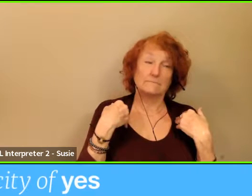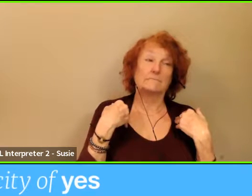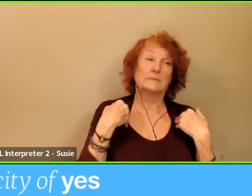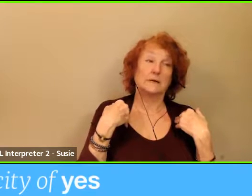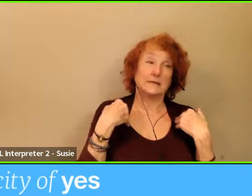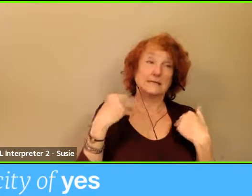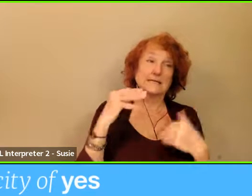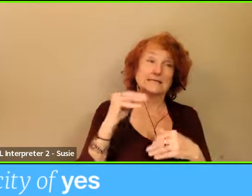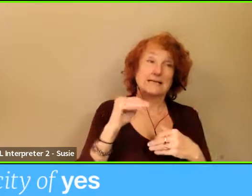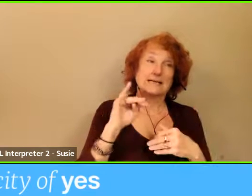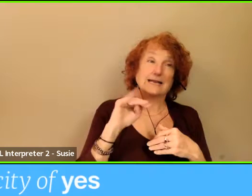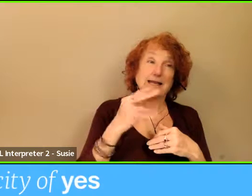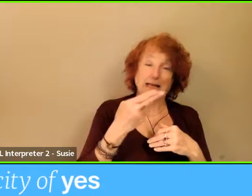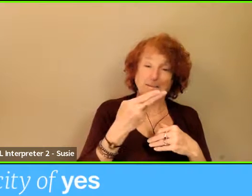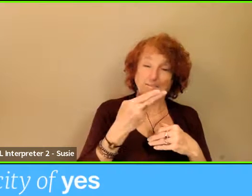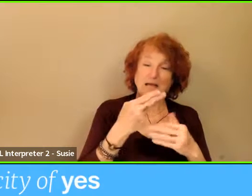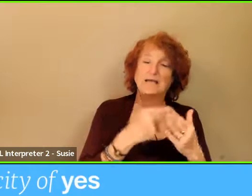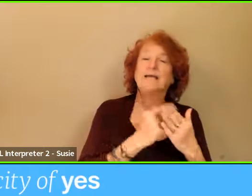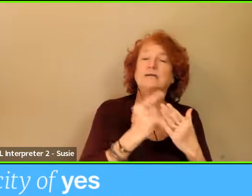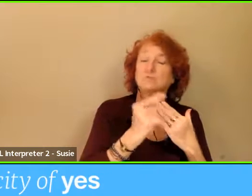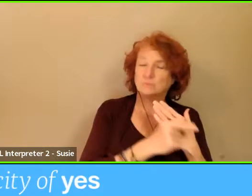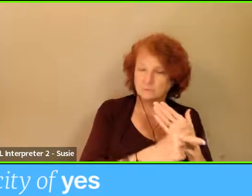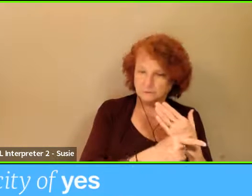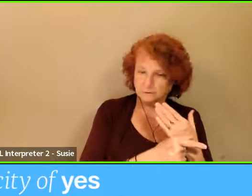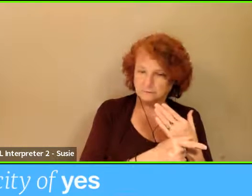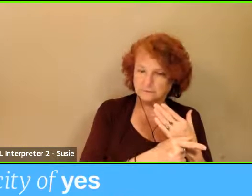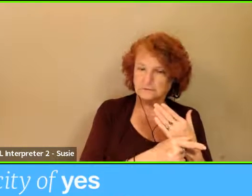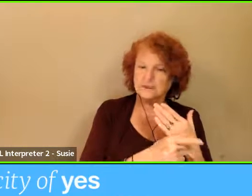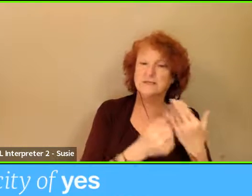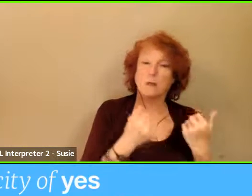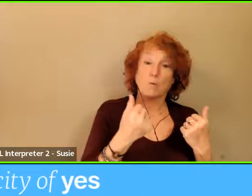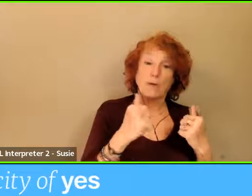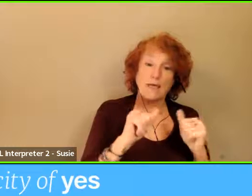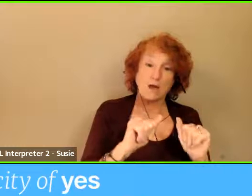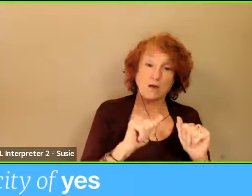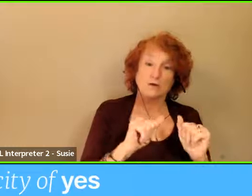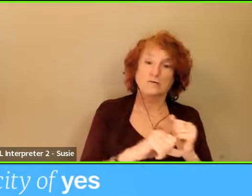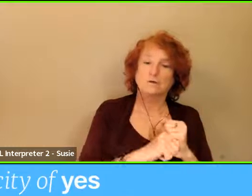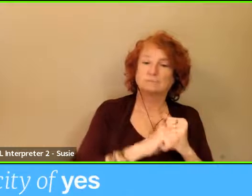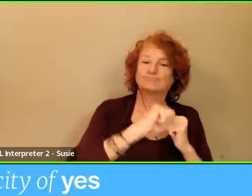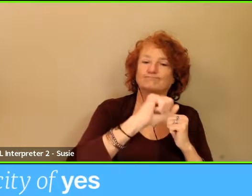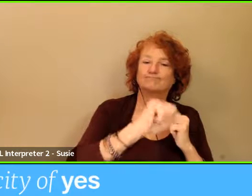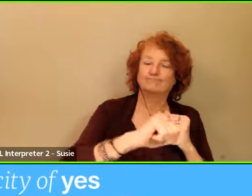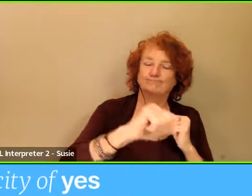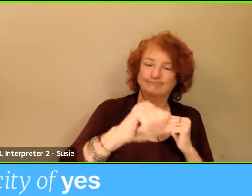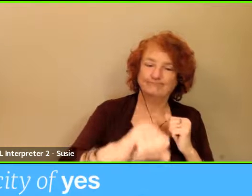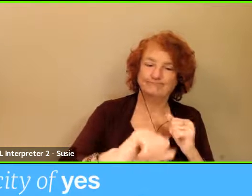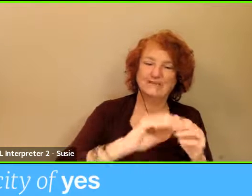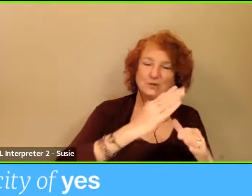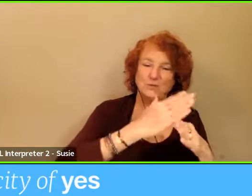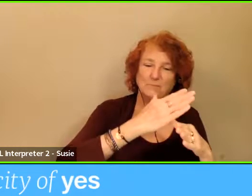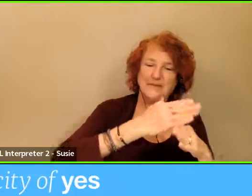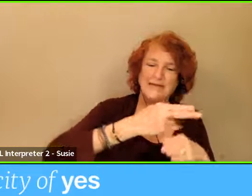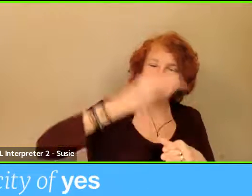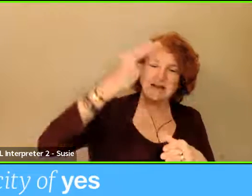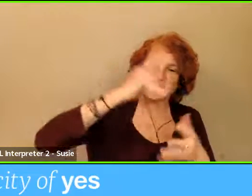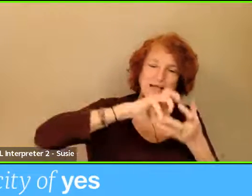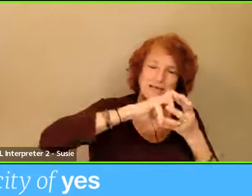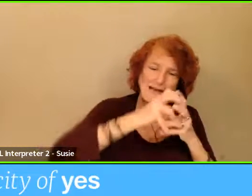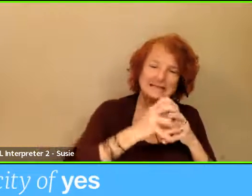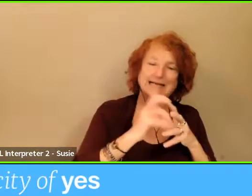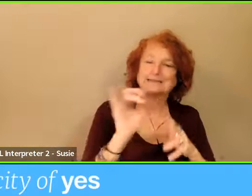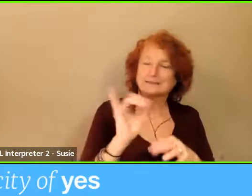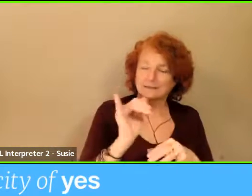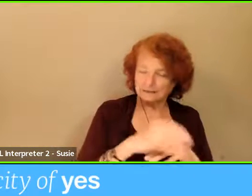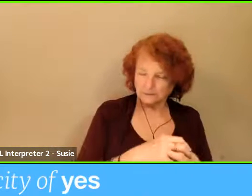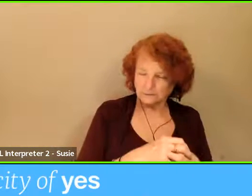MIH program only, however. And so we're trying to extend it to all medium and high density district areas.